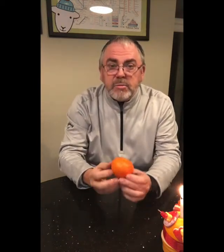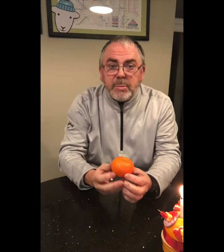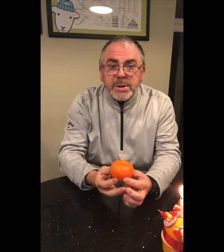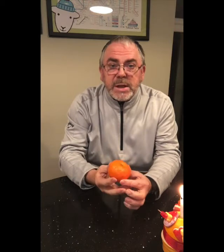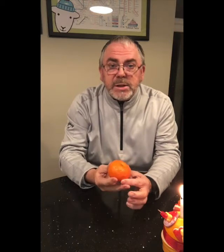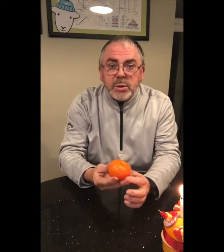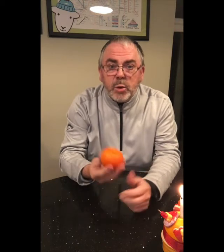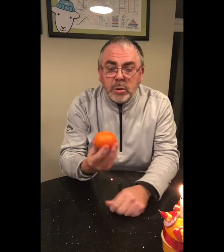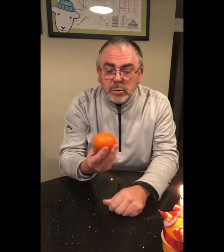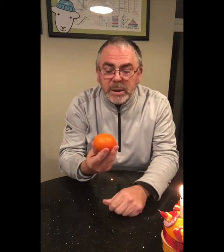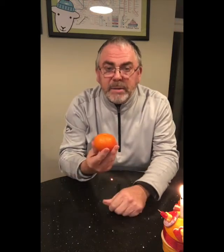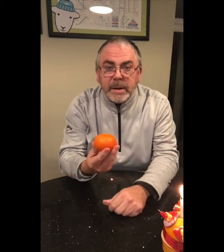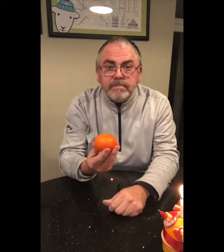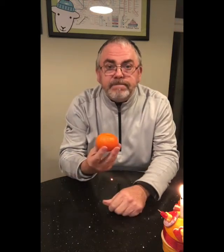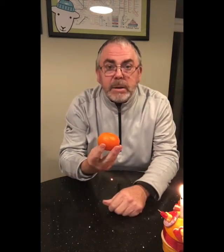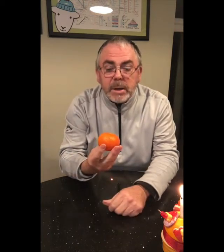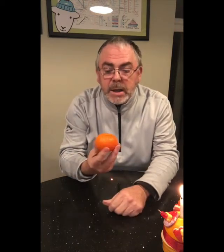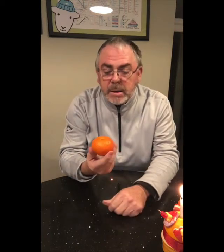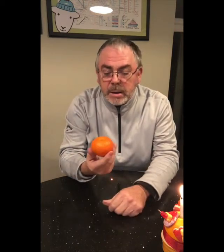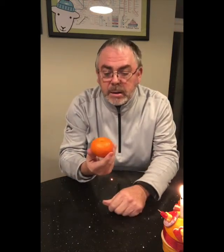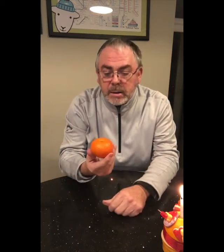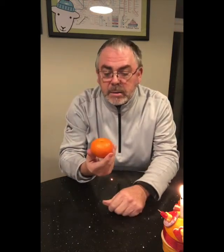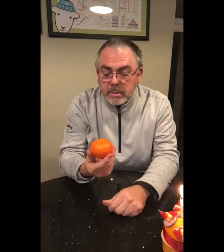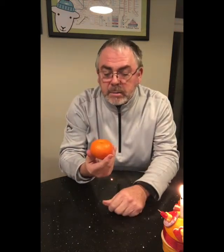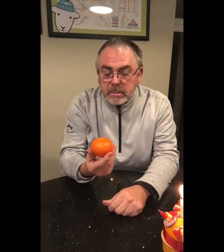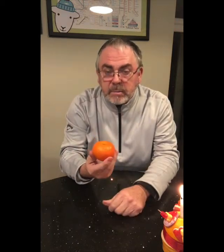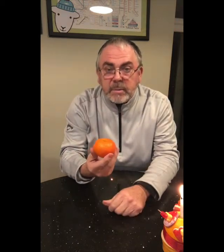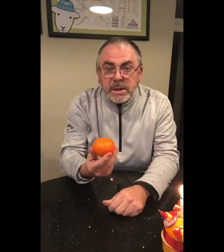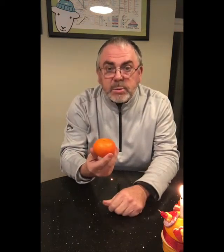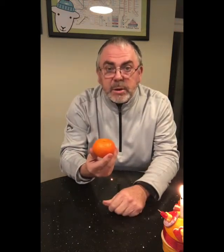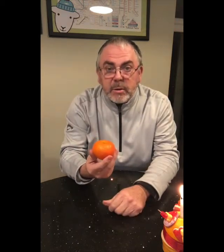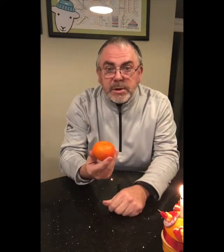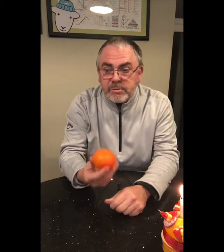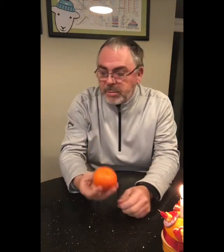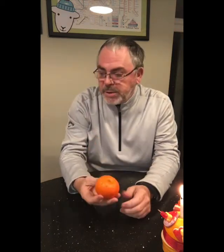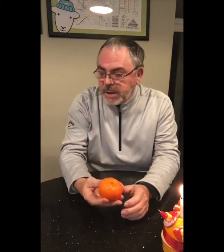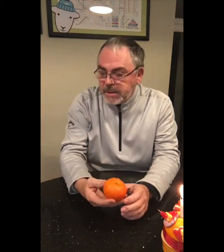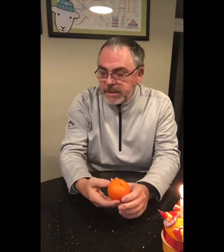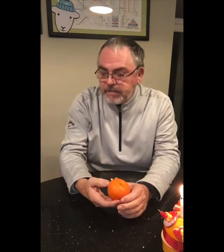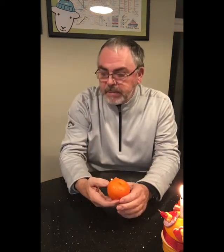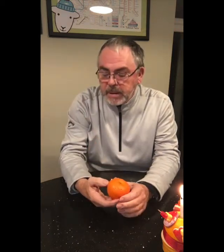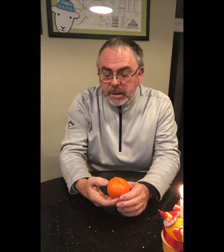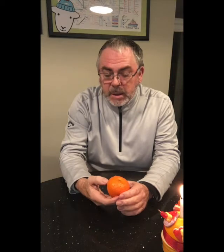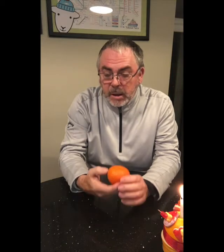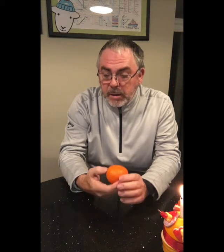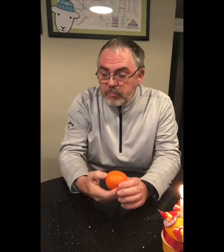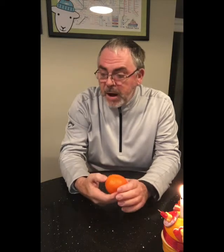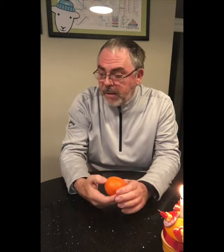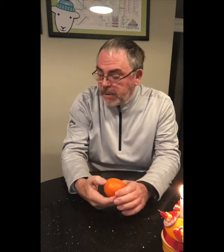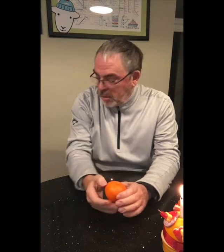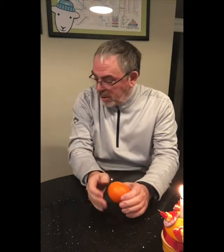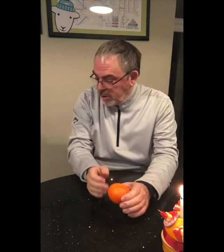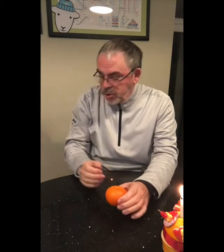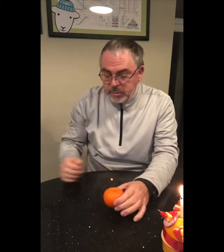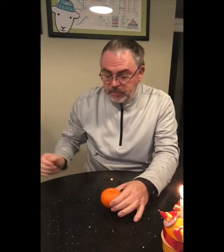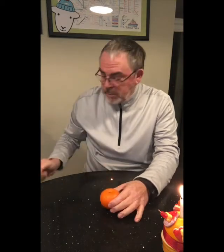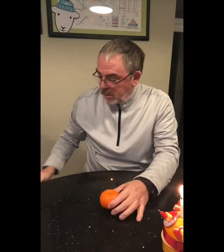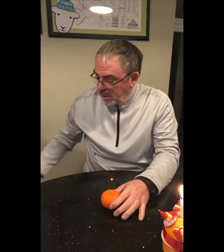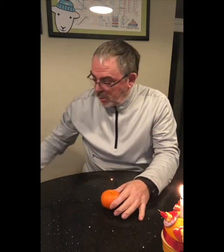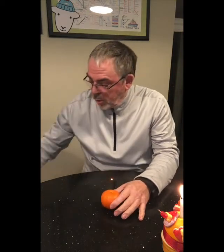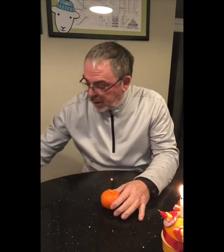that represents the world we live in. Okay, that's what the orange represents. And around the